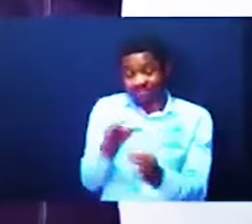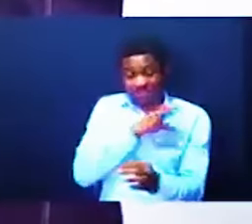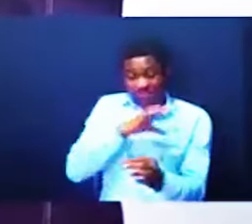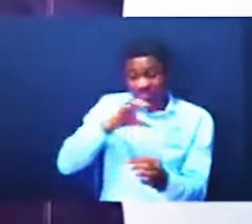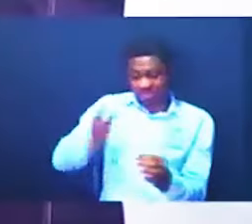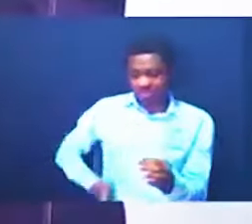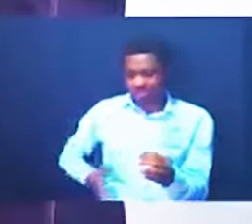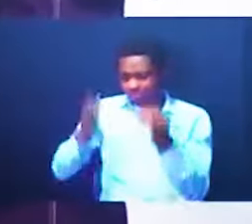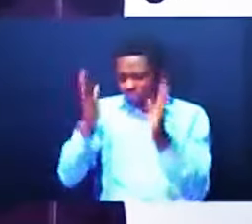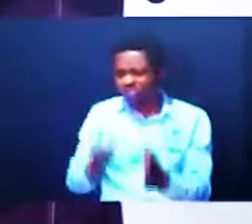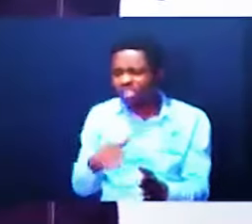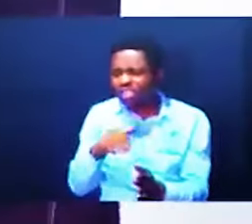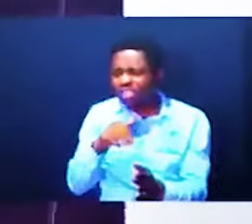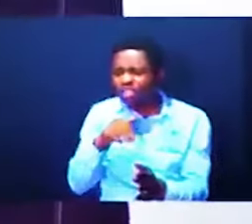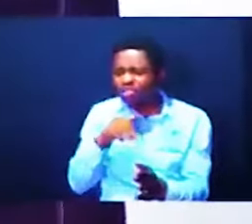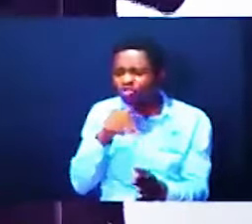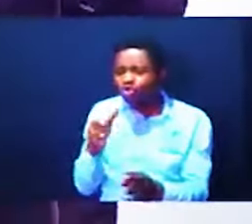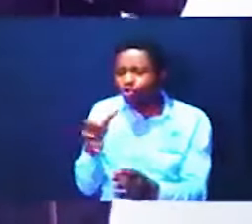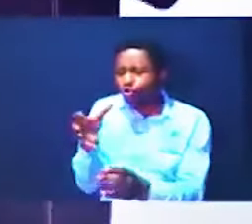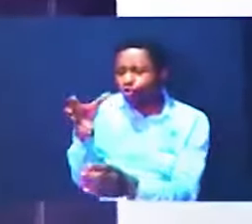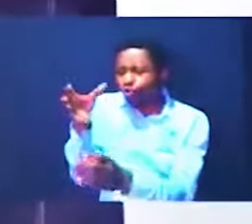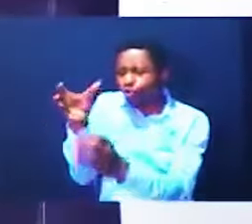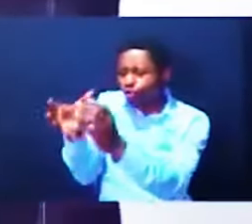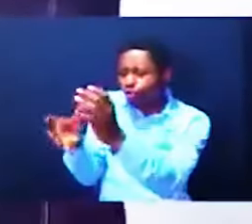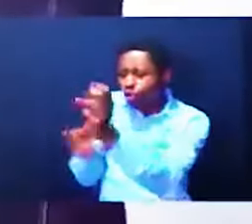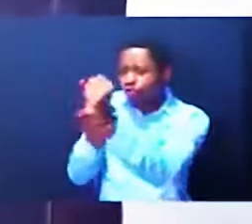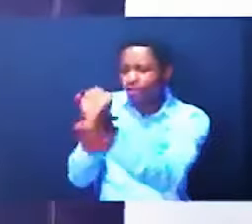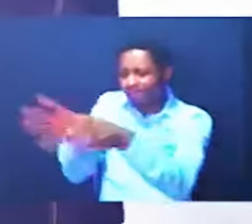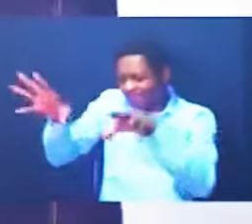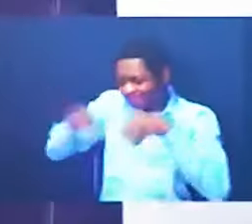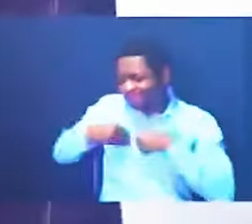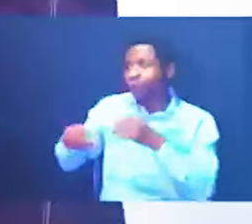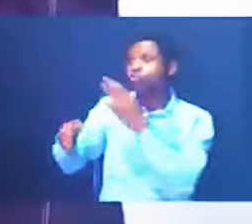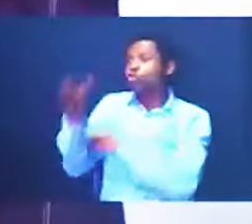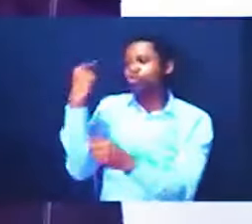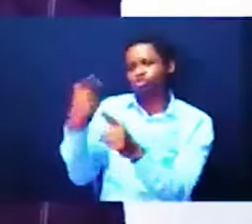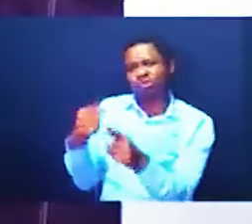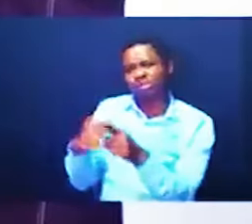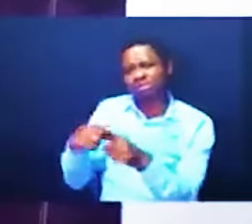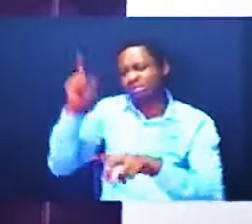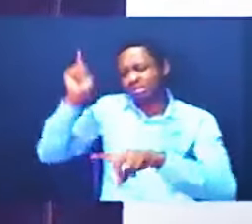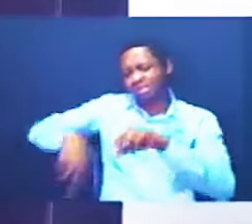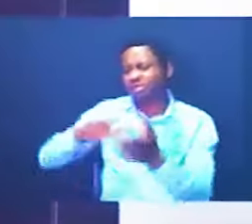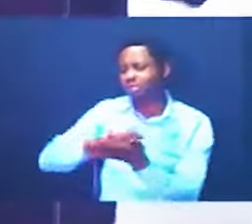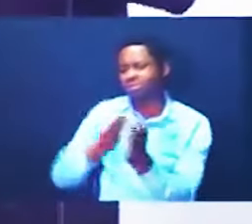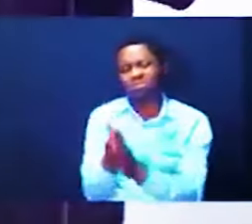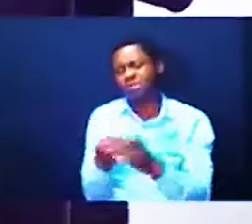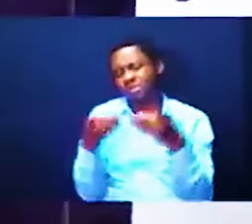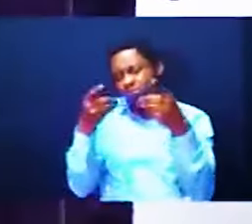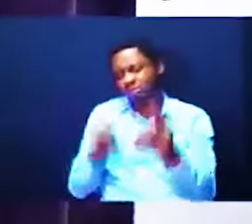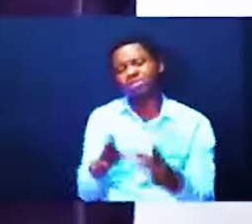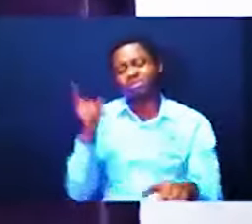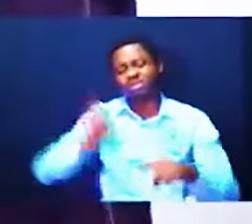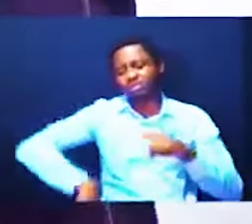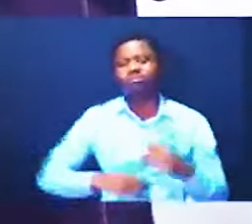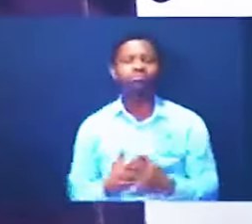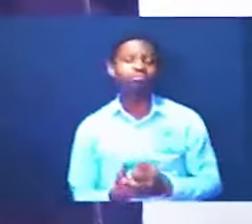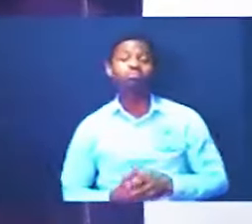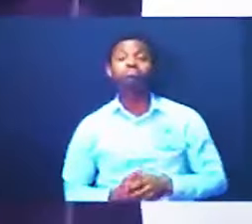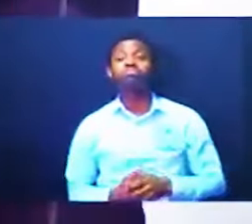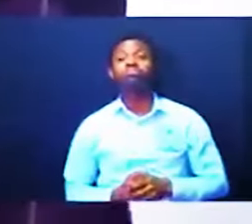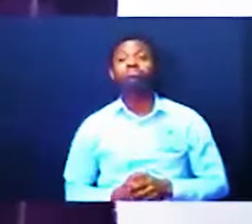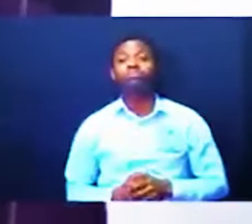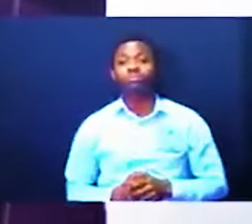about discipleship. When you ask them, "Who papa, papa, papa," and no, any din tin tin man, "Ewo Kristo sumadi eni nemu